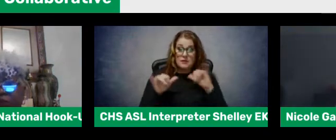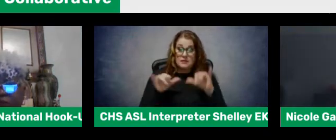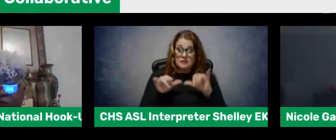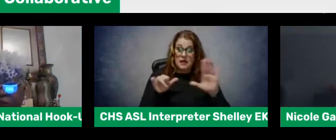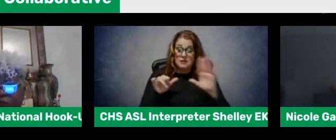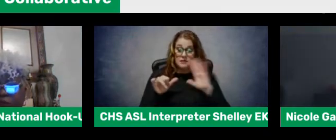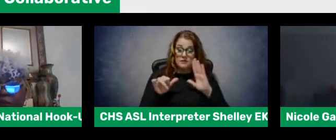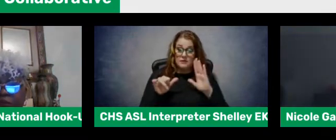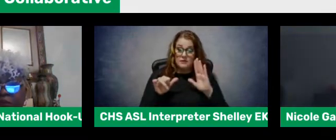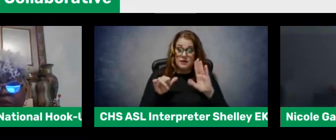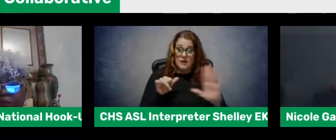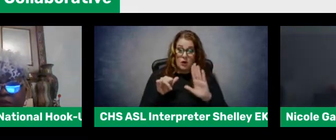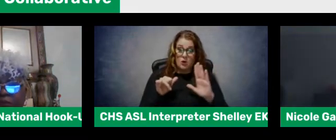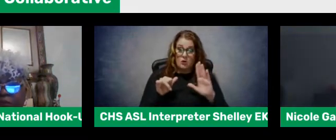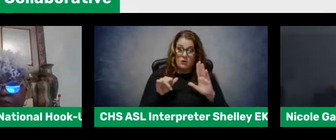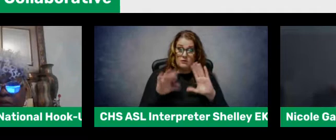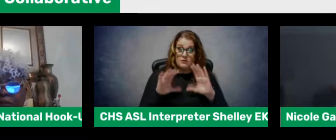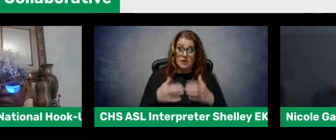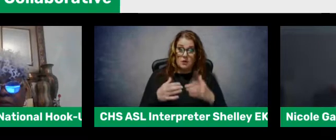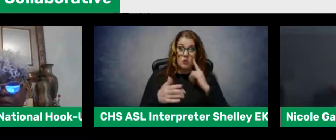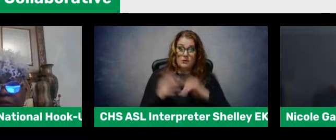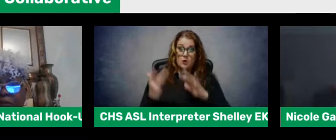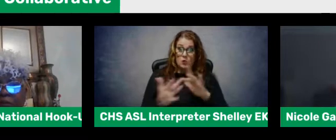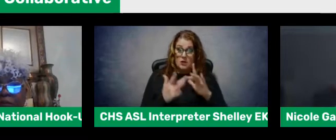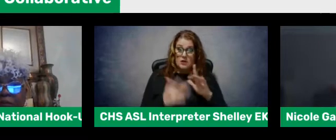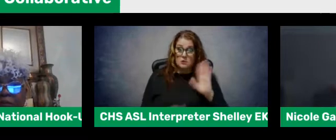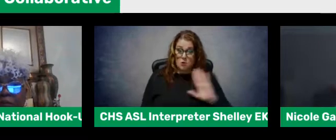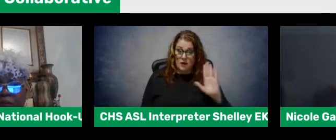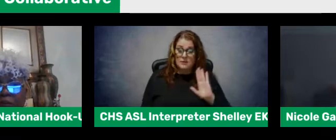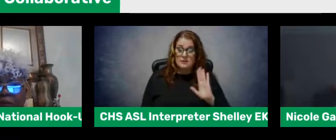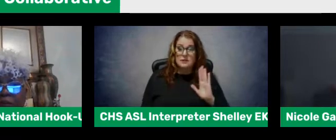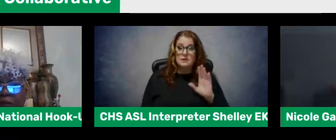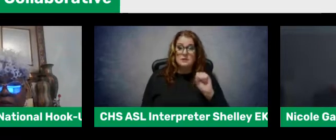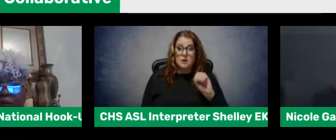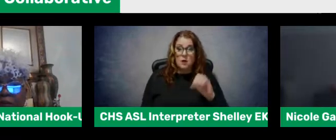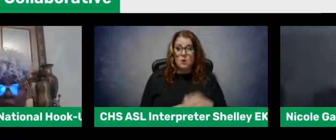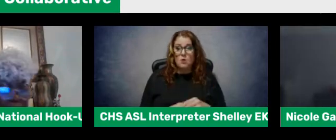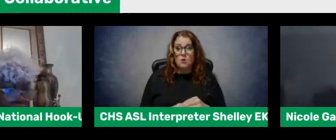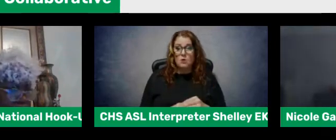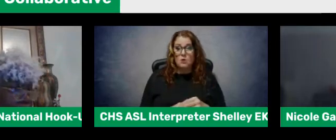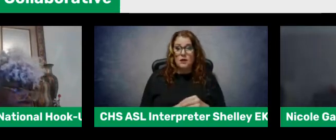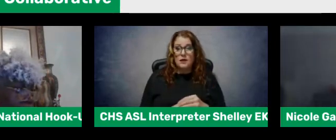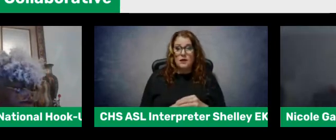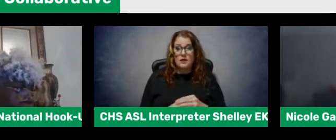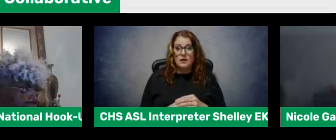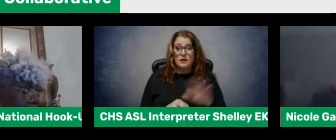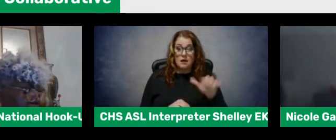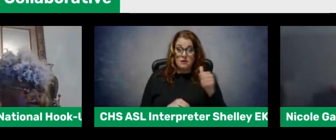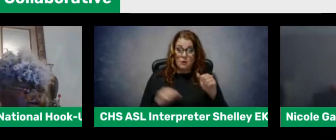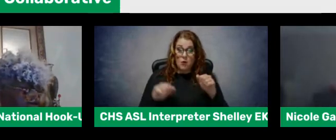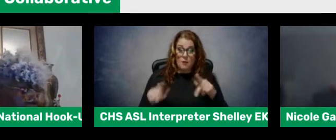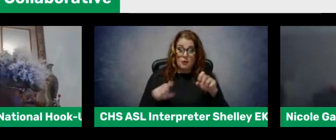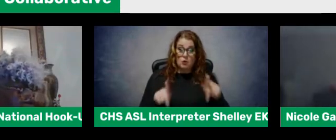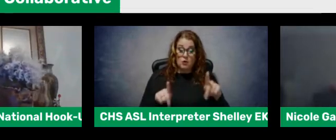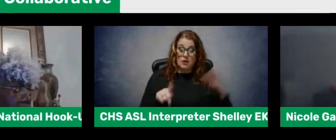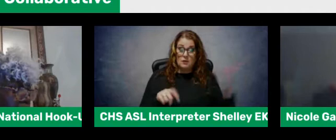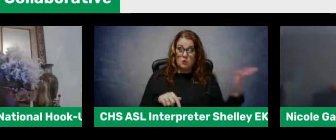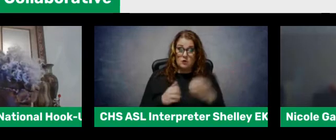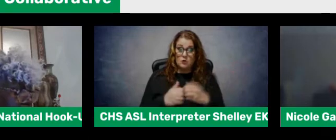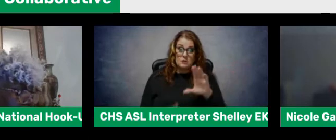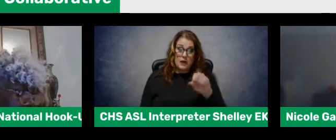fleet and what their reach was. And so in another opportunity brought to us by